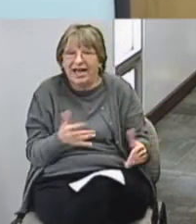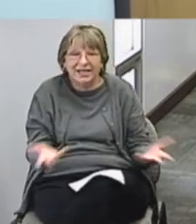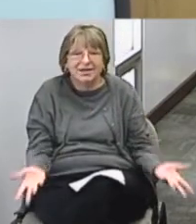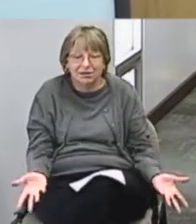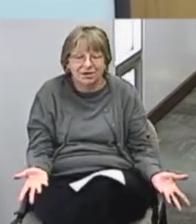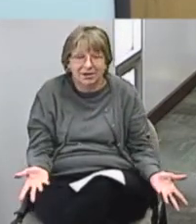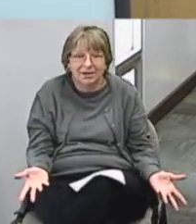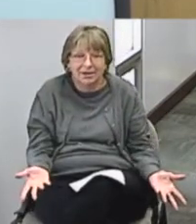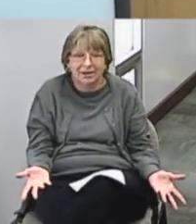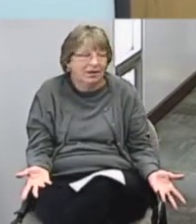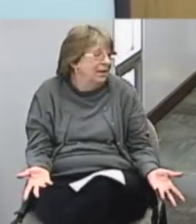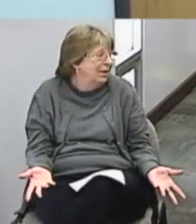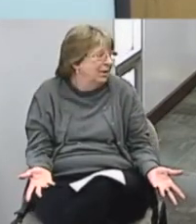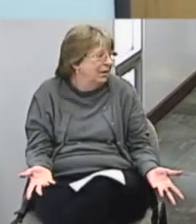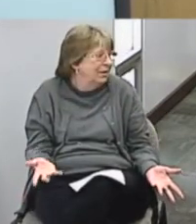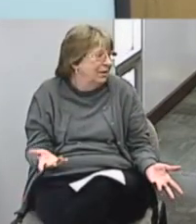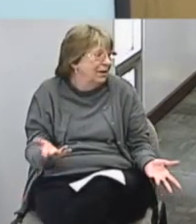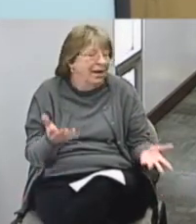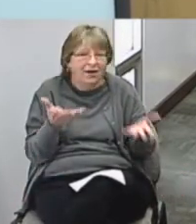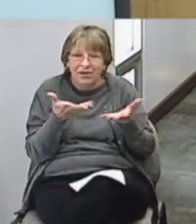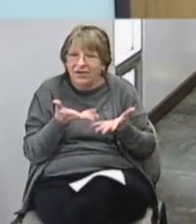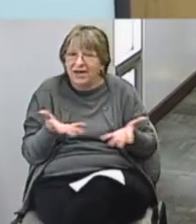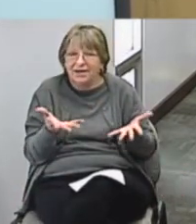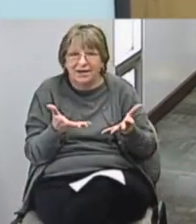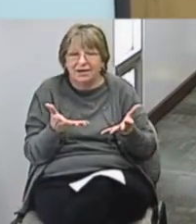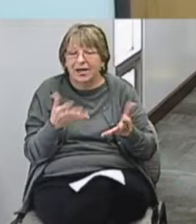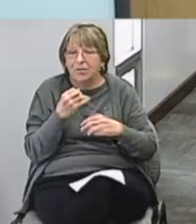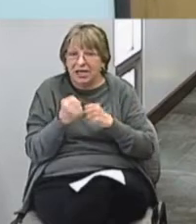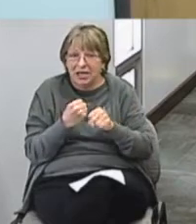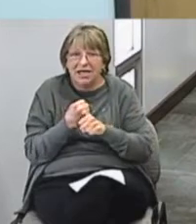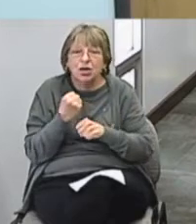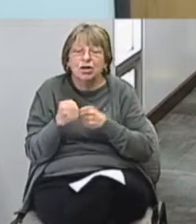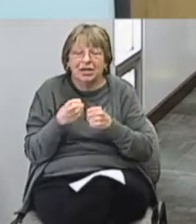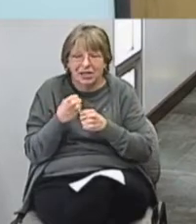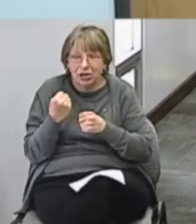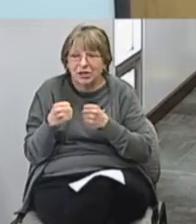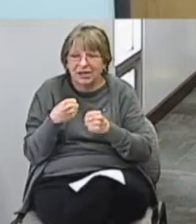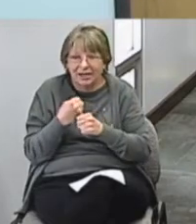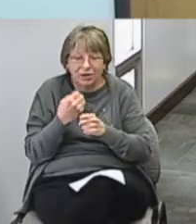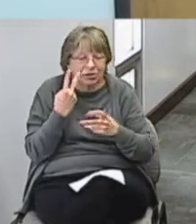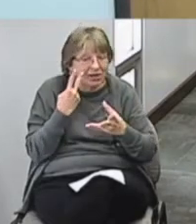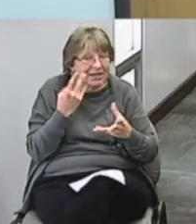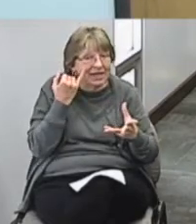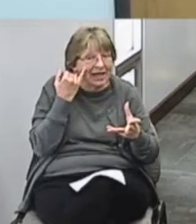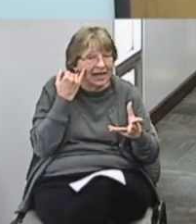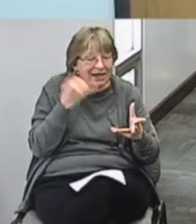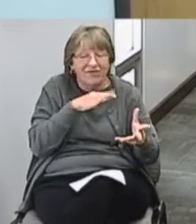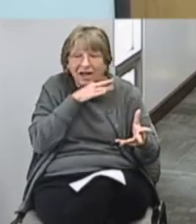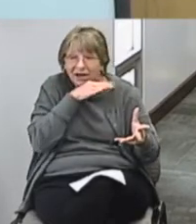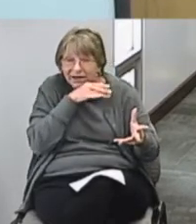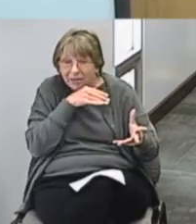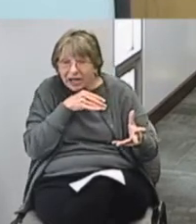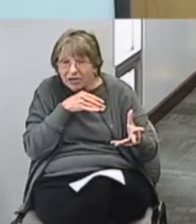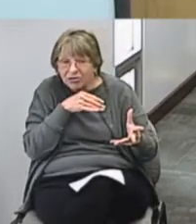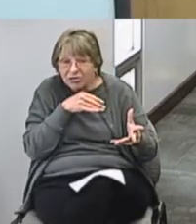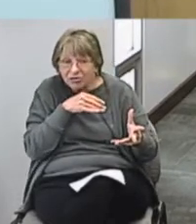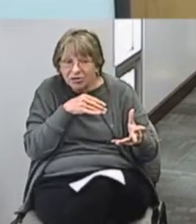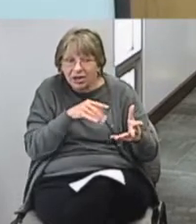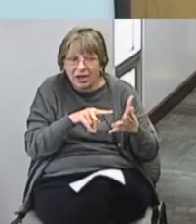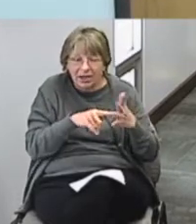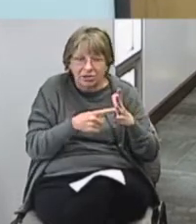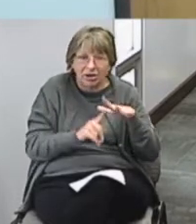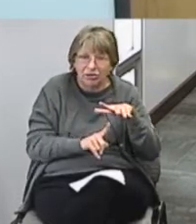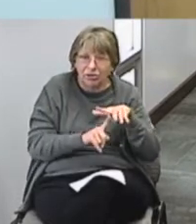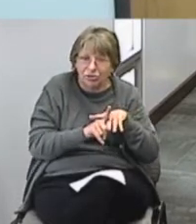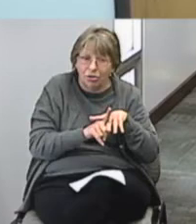going to be ongoing monitoring to see if that contamination, any contamination, is starting to show